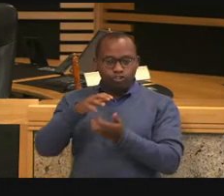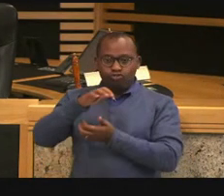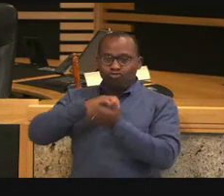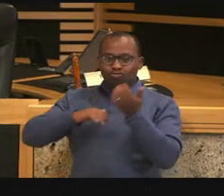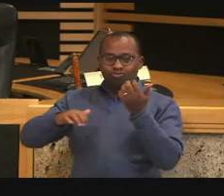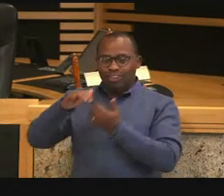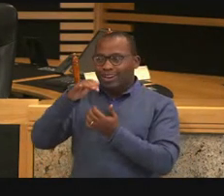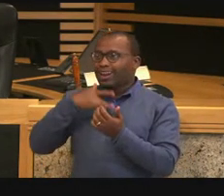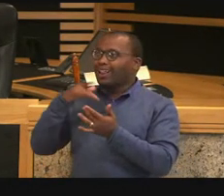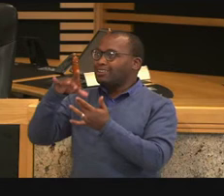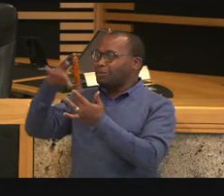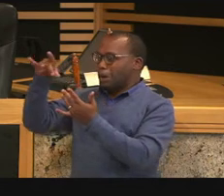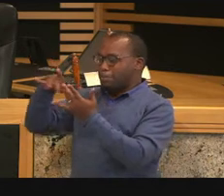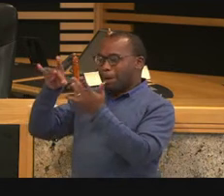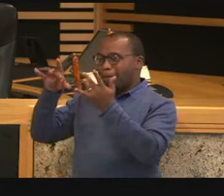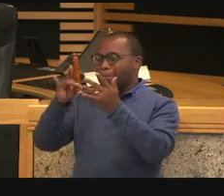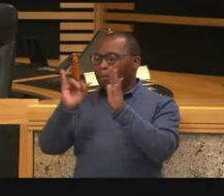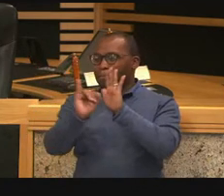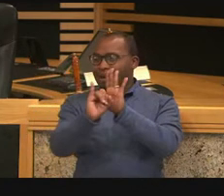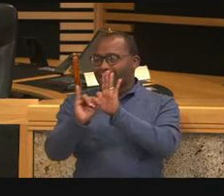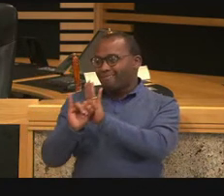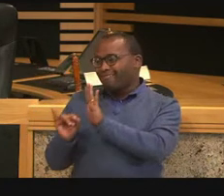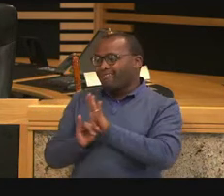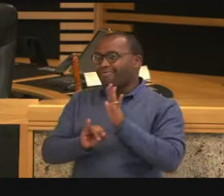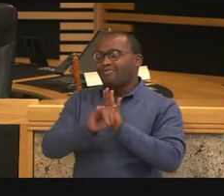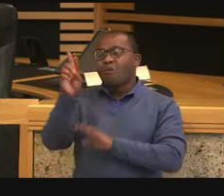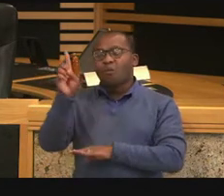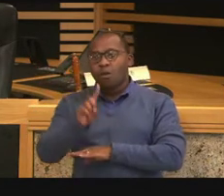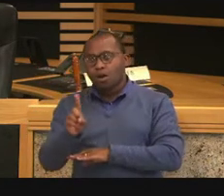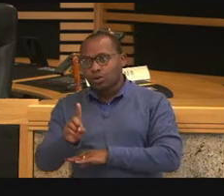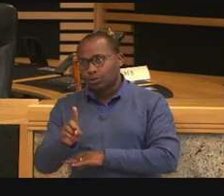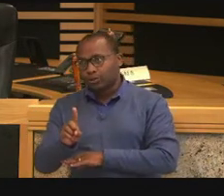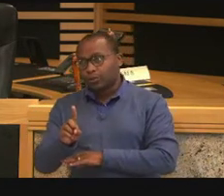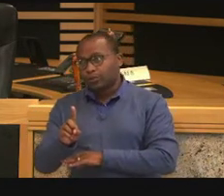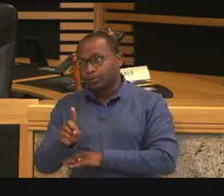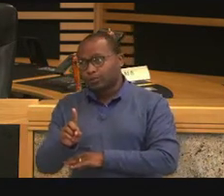That's why when we presented the July